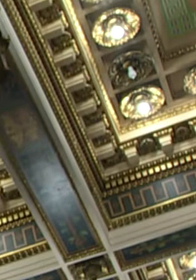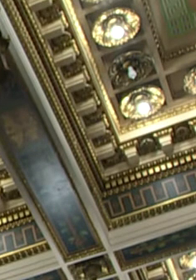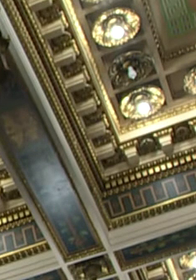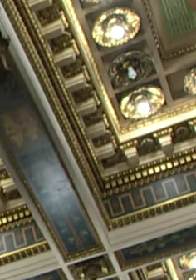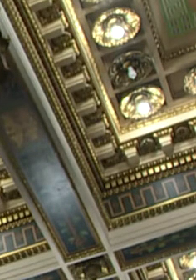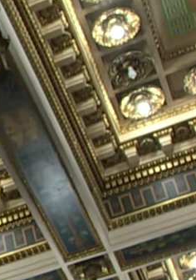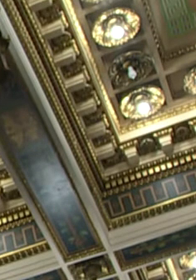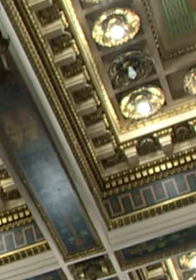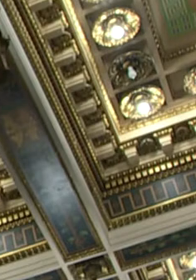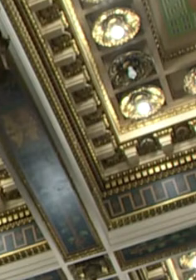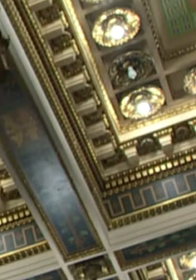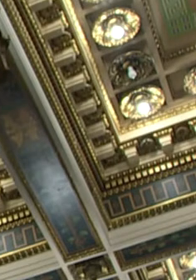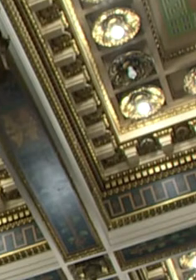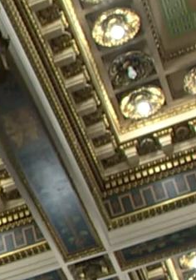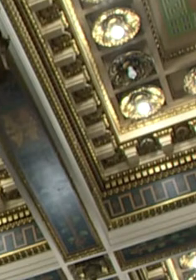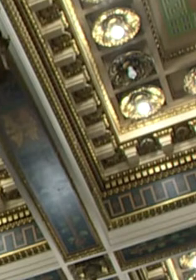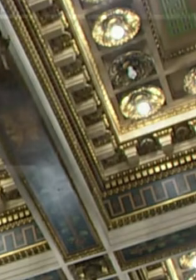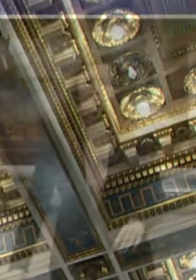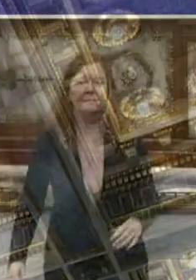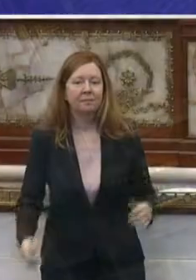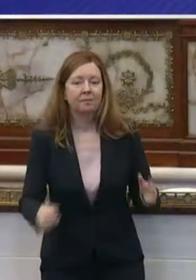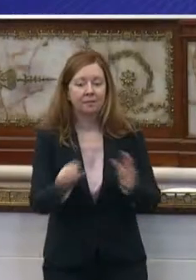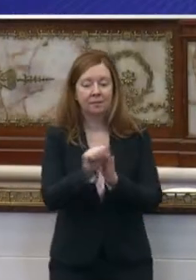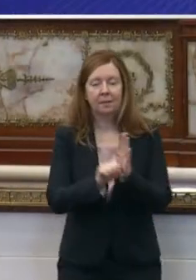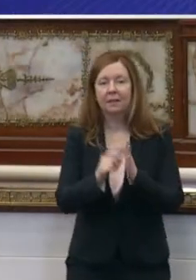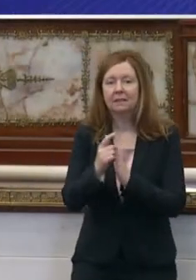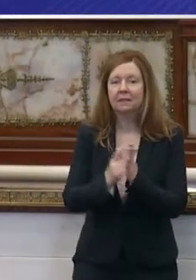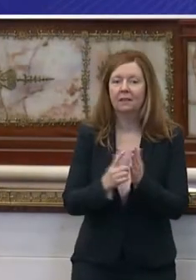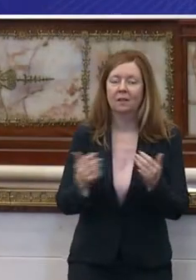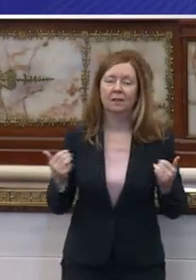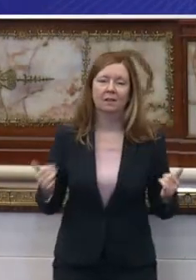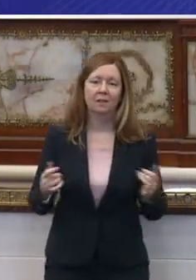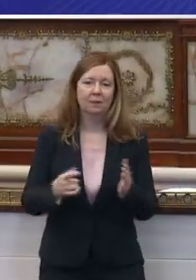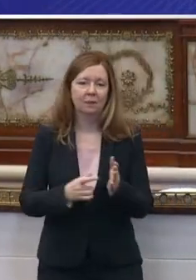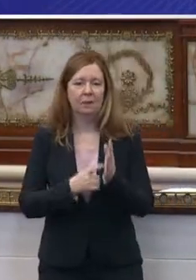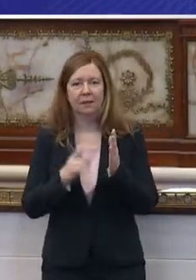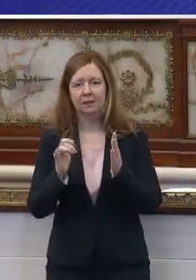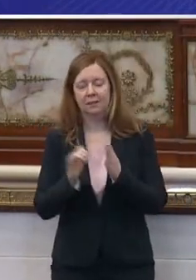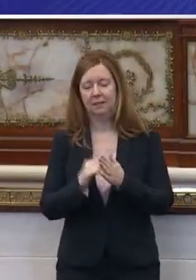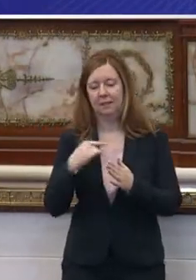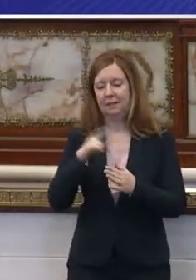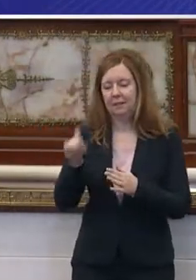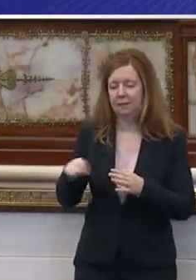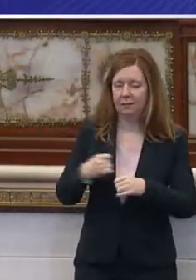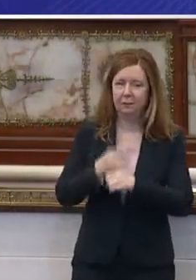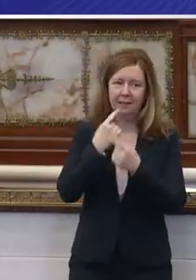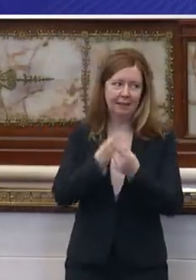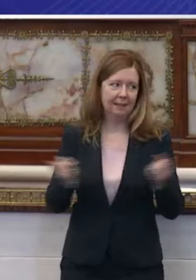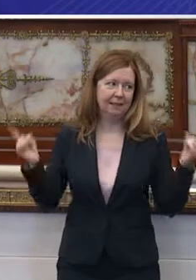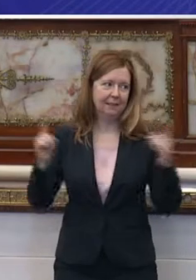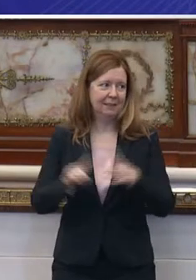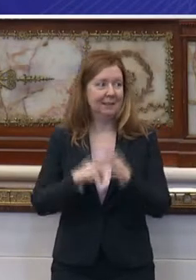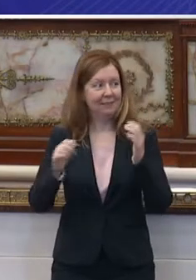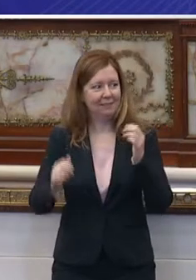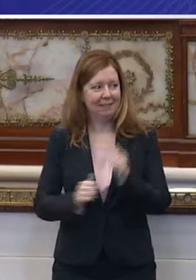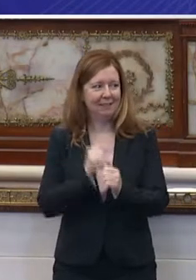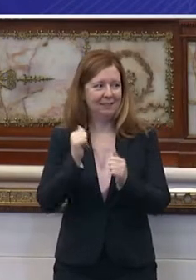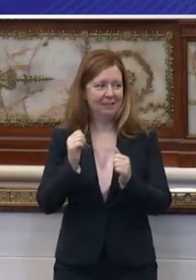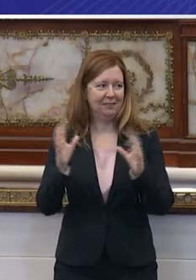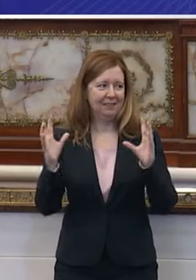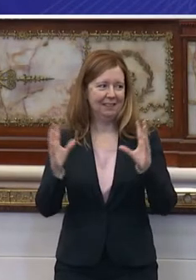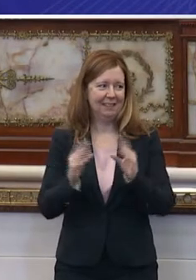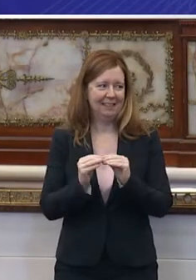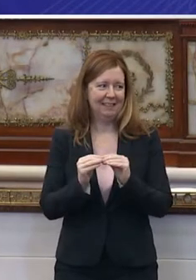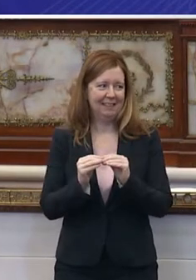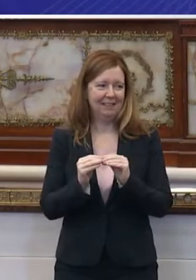on Finance. I understand that state law currently requires that the following announcement be made at the beginning of every remote